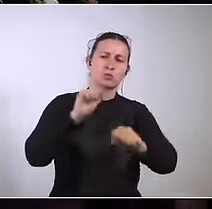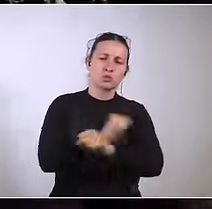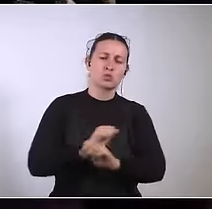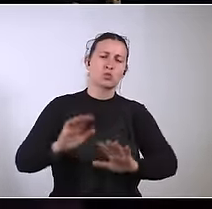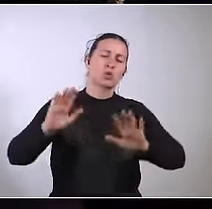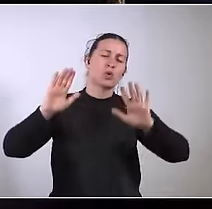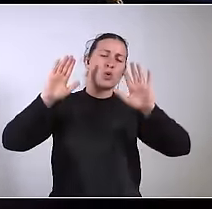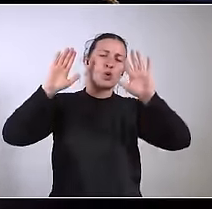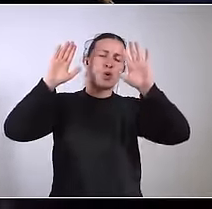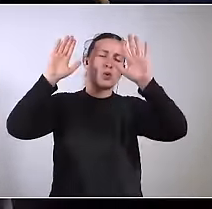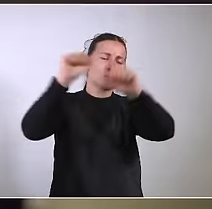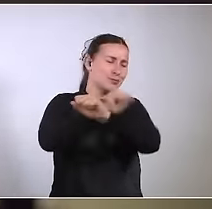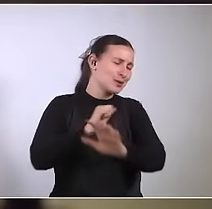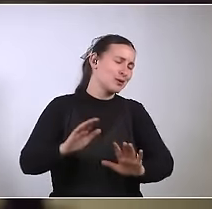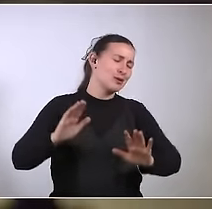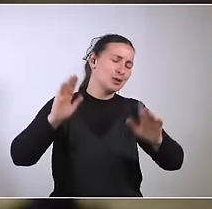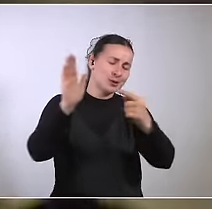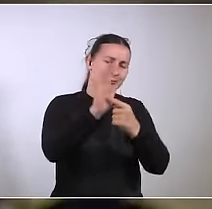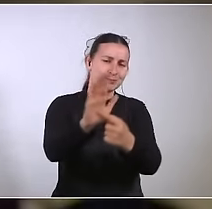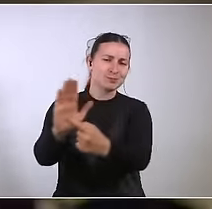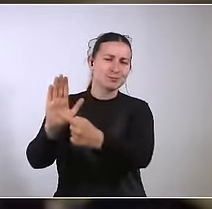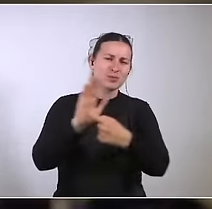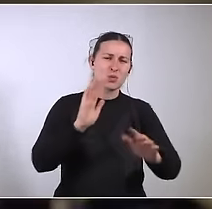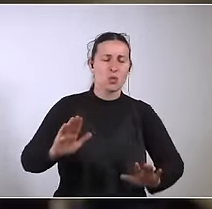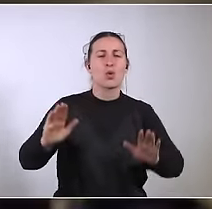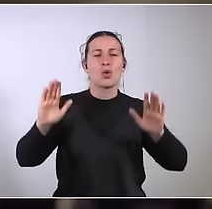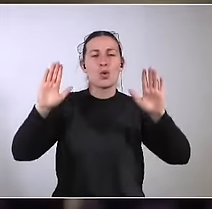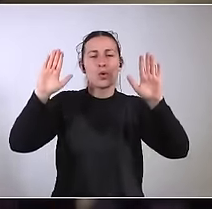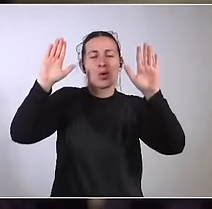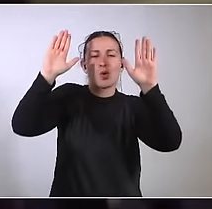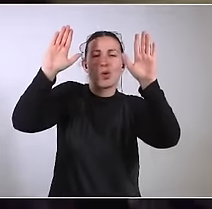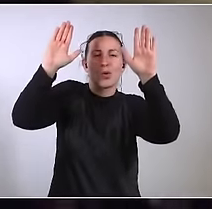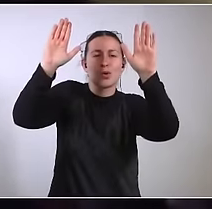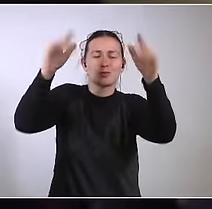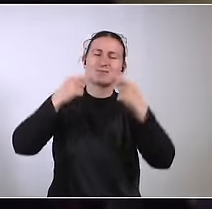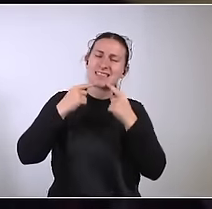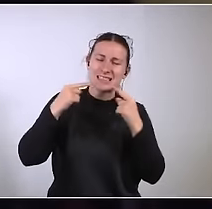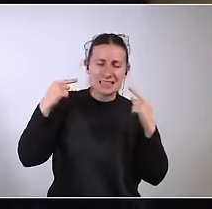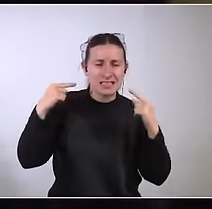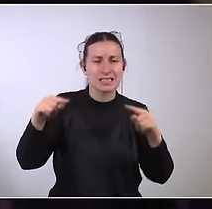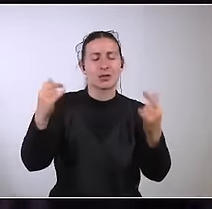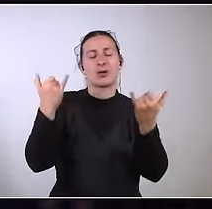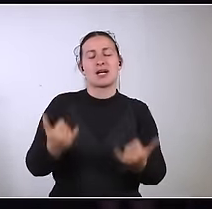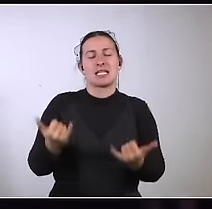Miracles, signs, and wonders. I wish somebody would begin to prophesy it right now.